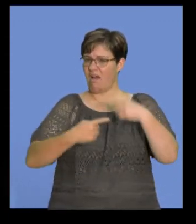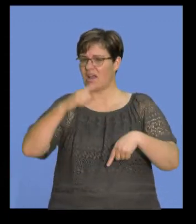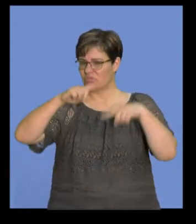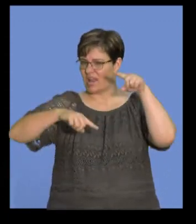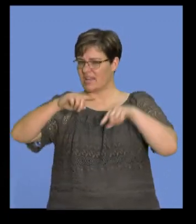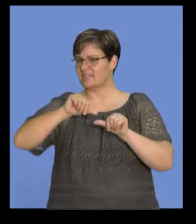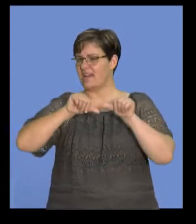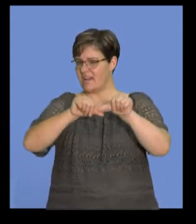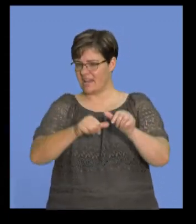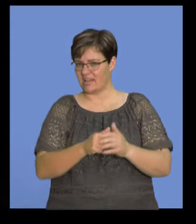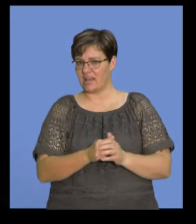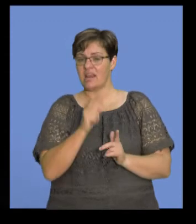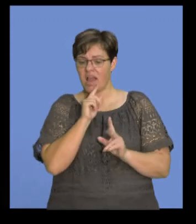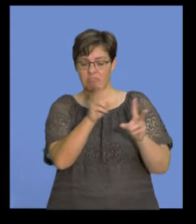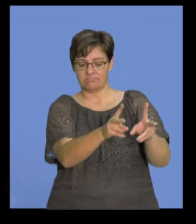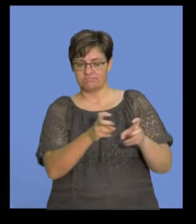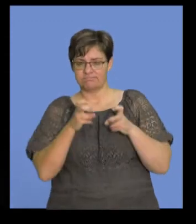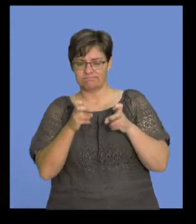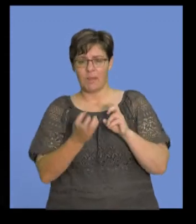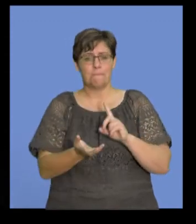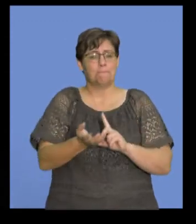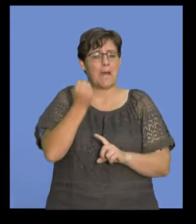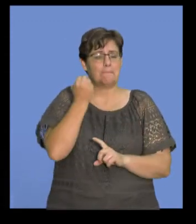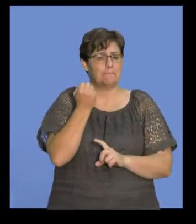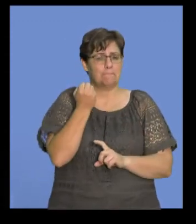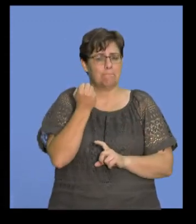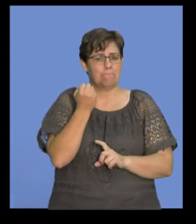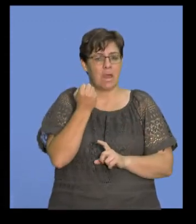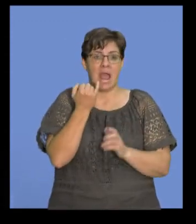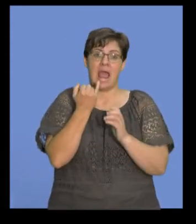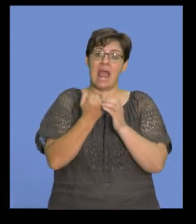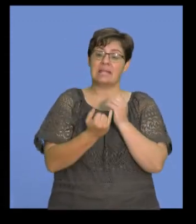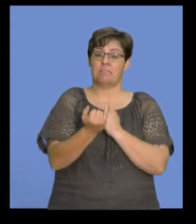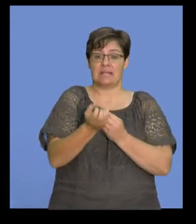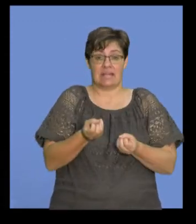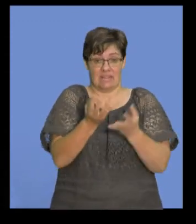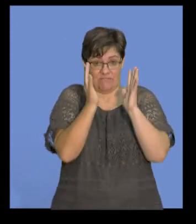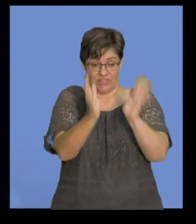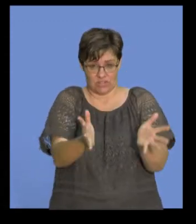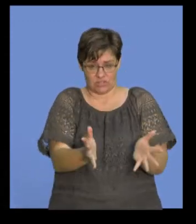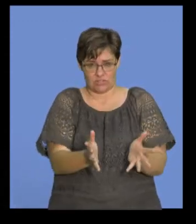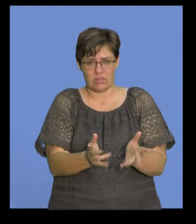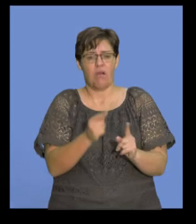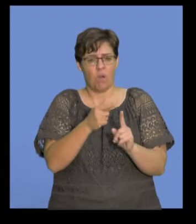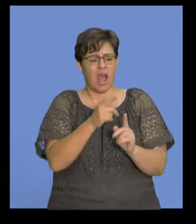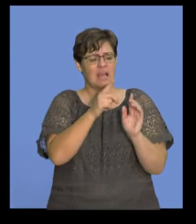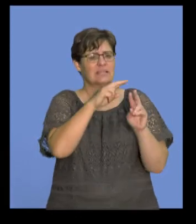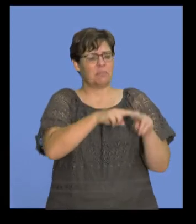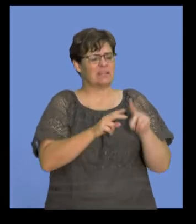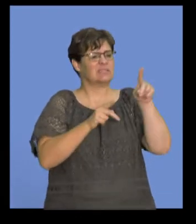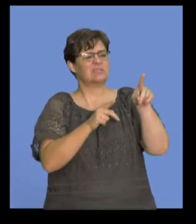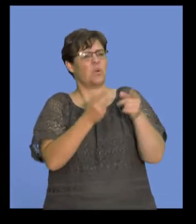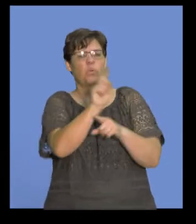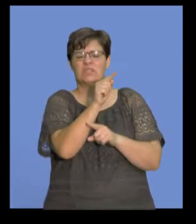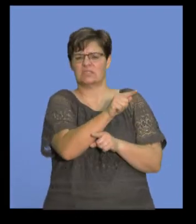and understand how we extrapolate, or how do we find out if the independent variable is given. How do we determine what the